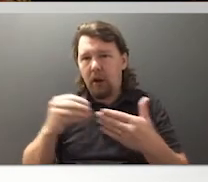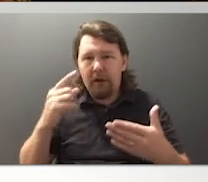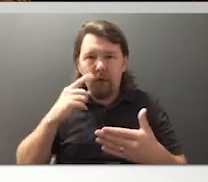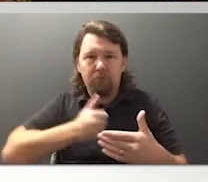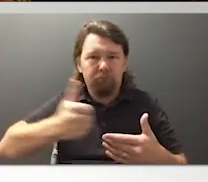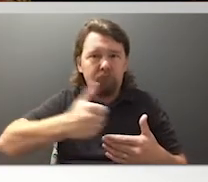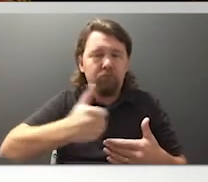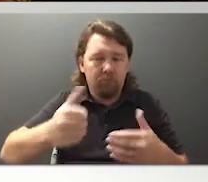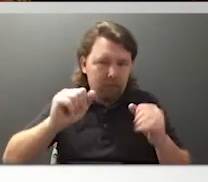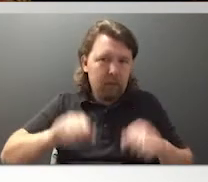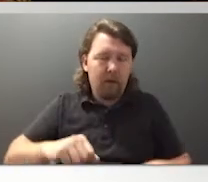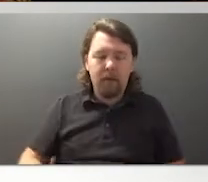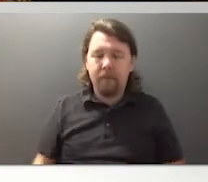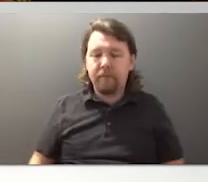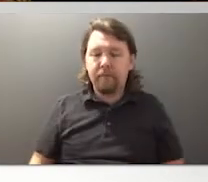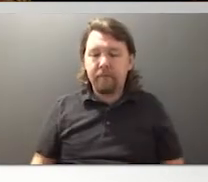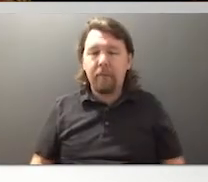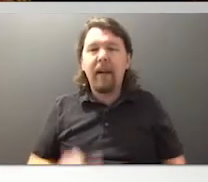Okay?